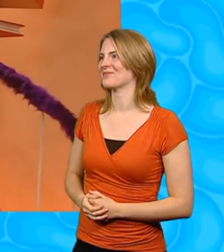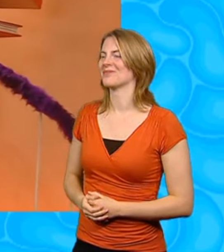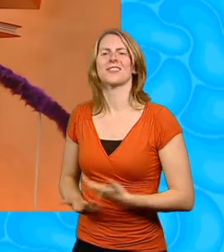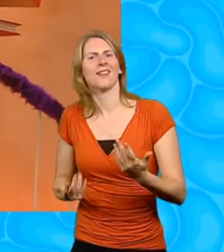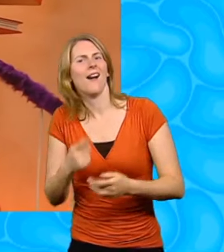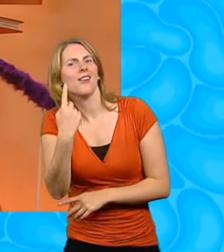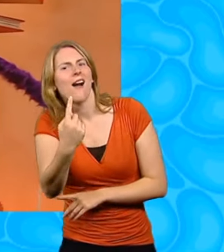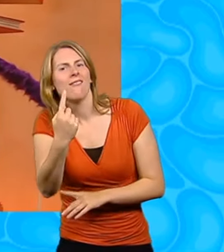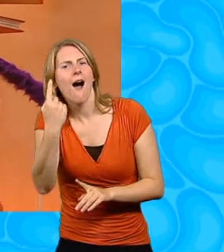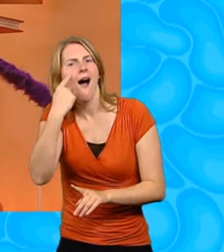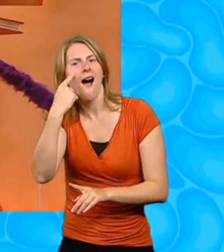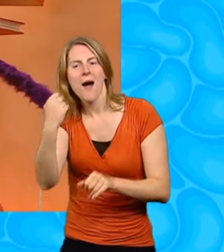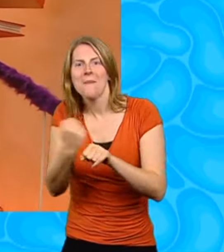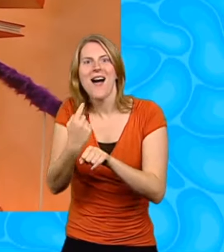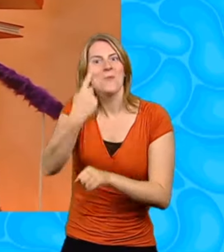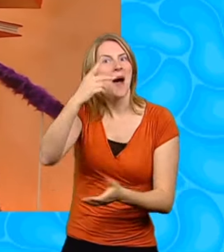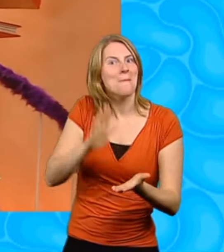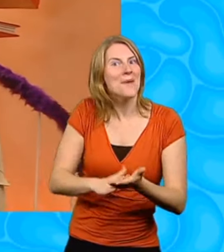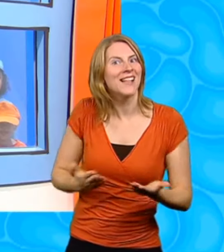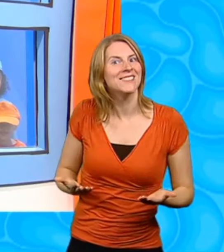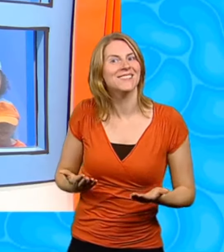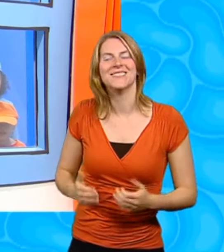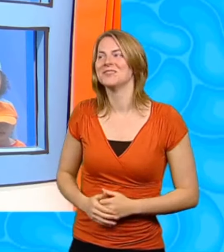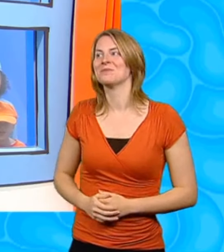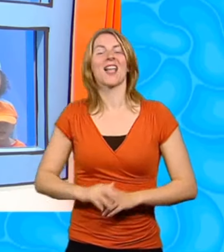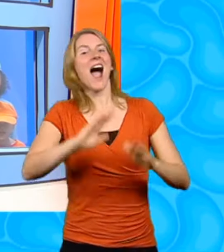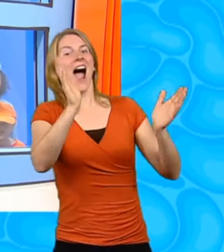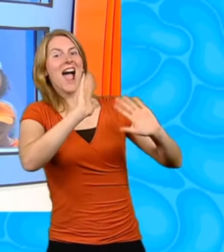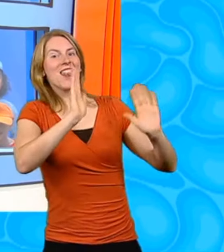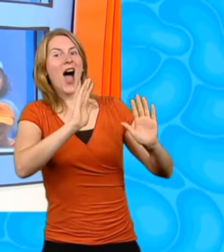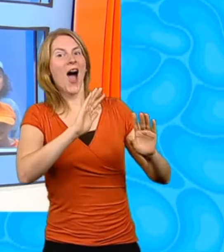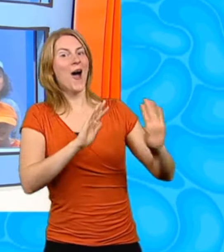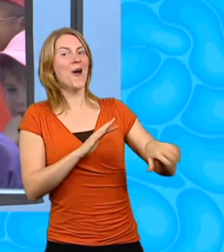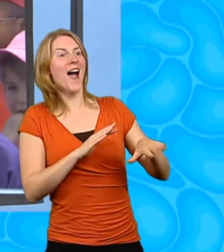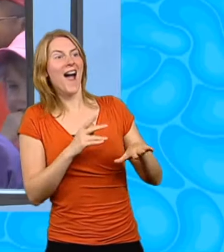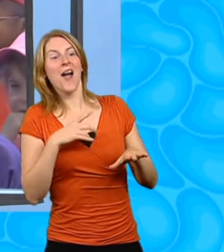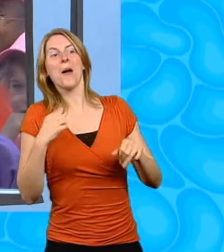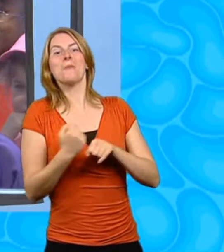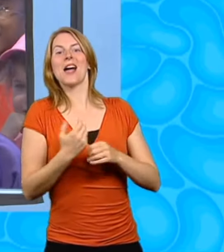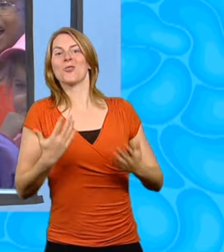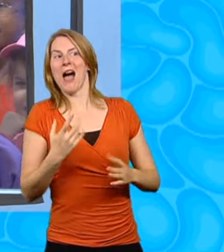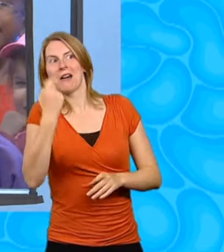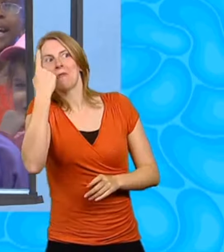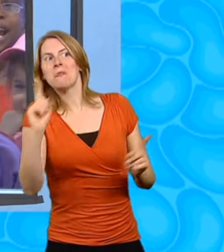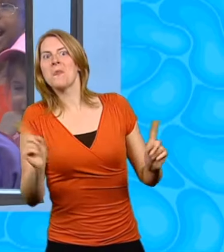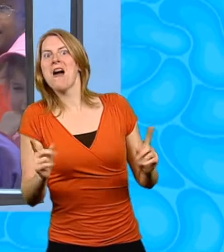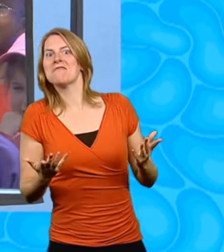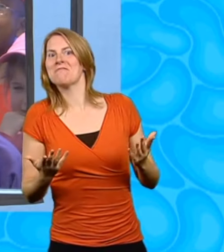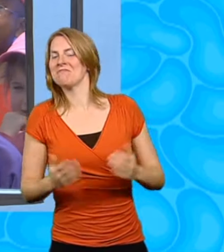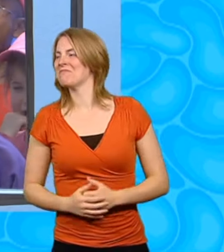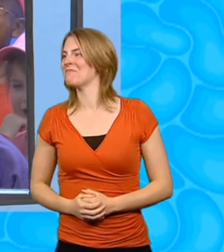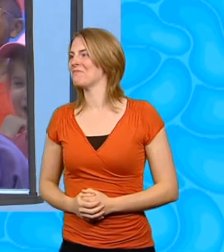Why don't you try making it in a minute? Hello, Mr. Baker. Guess what we're